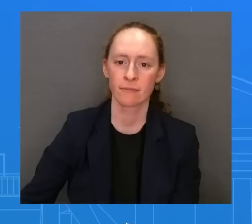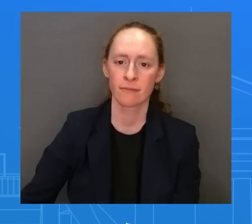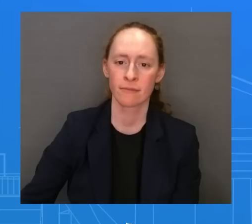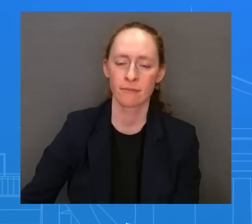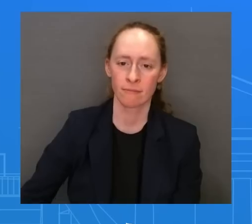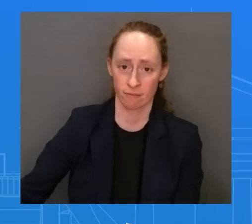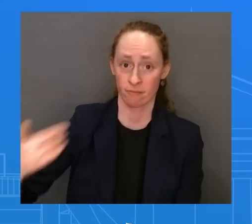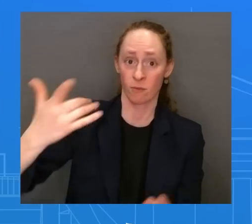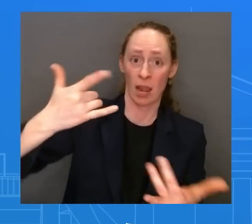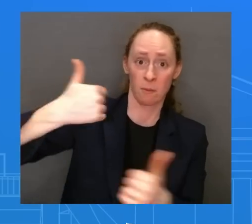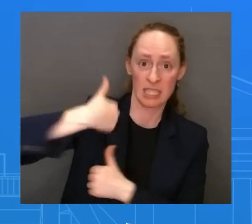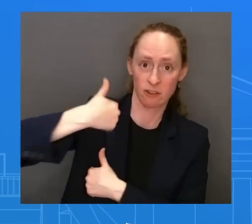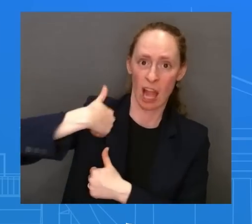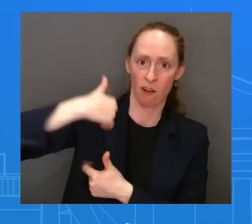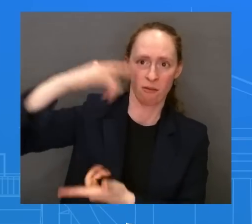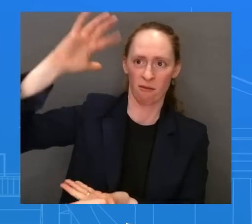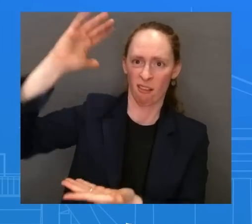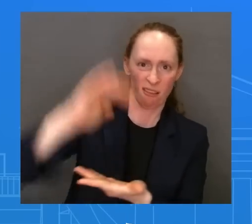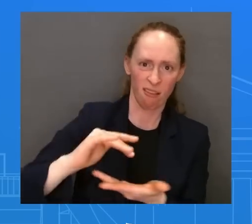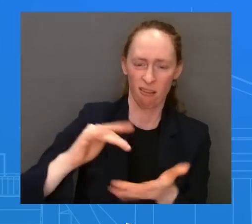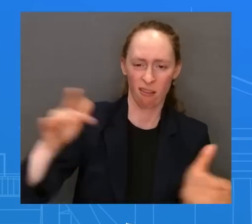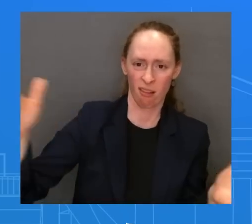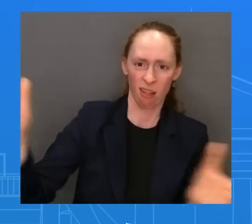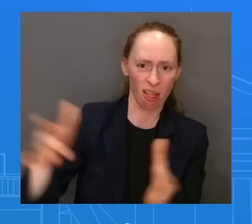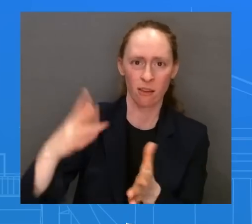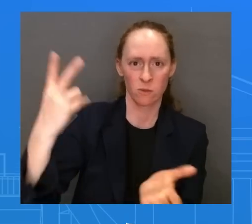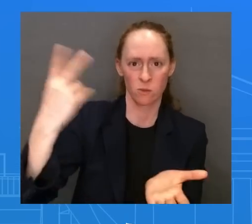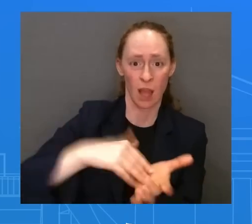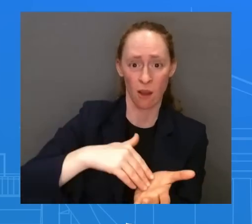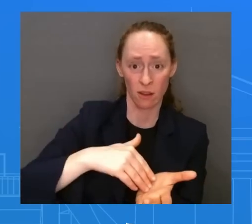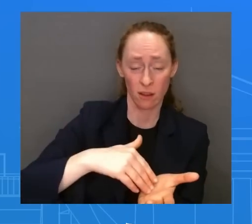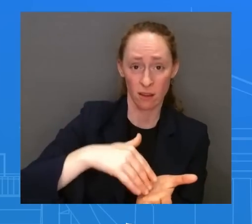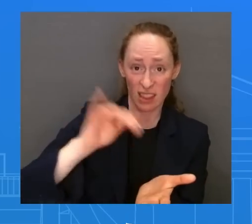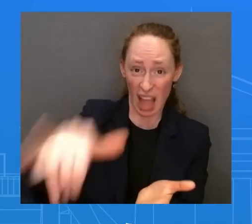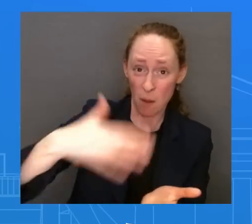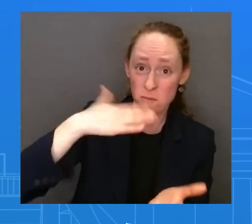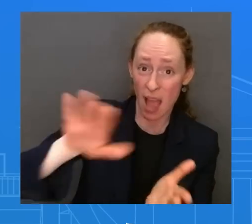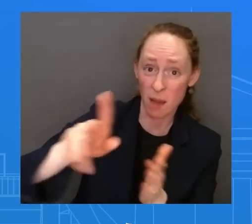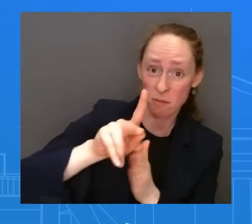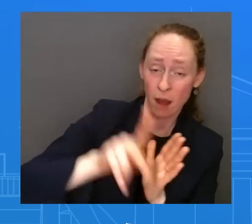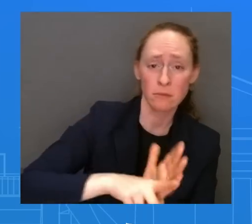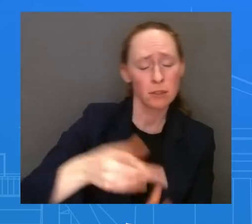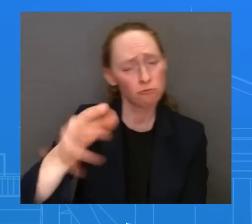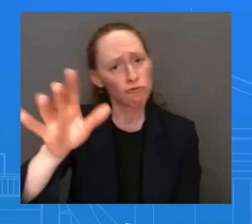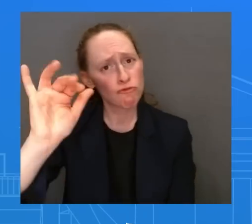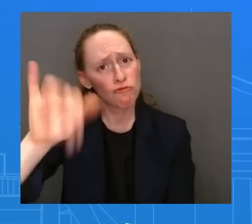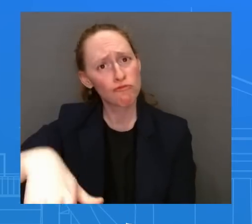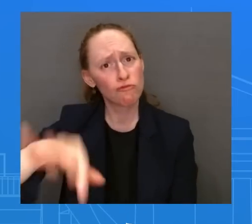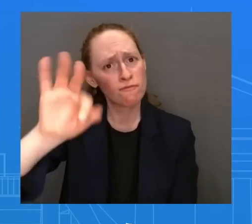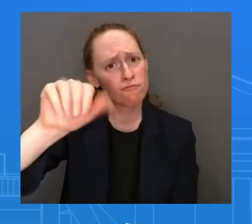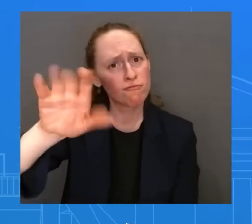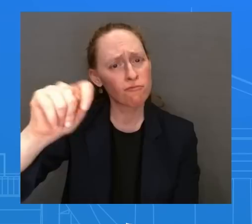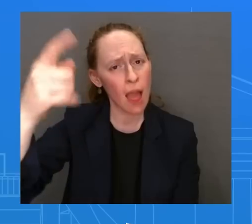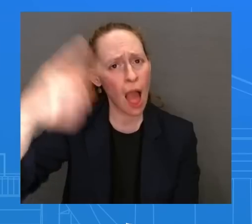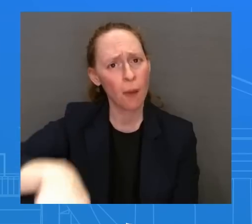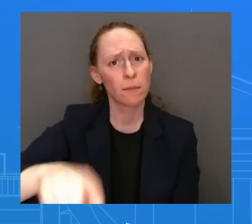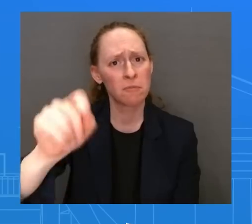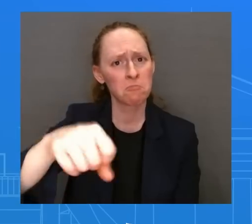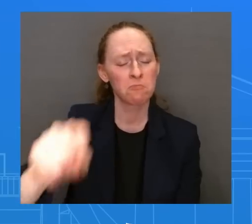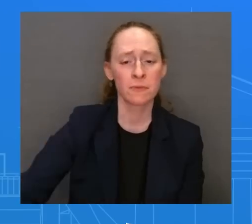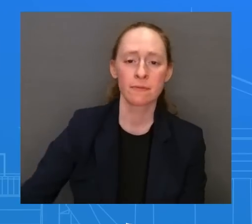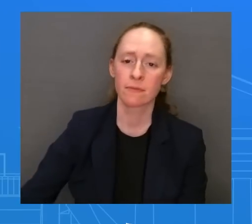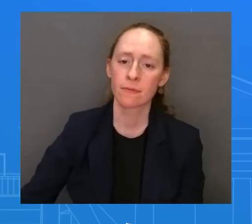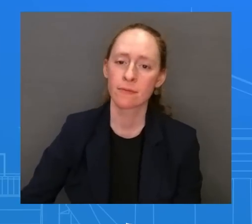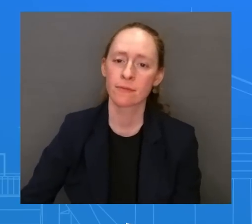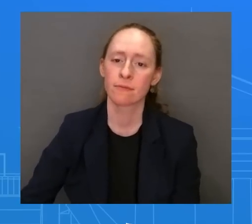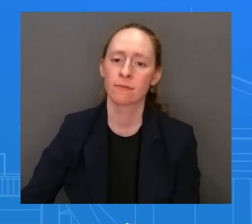let me finish my question please and what the American people hear you saying is President Biden inherited flawed policies from his predecessor President Biden was